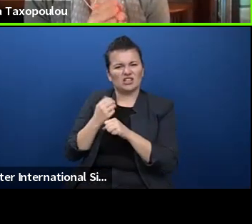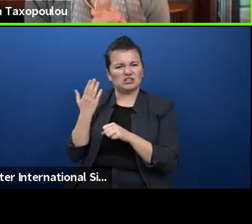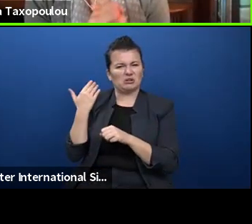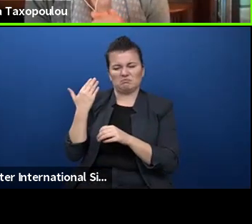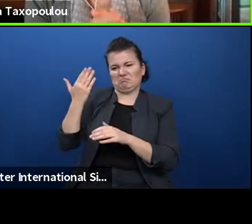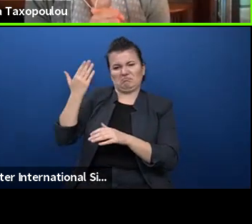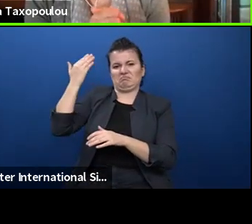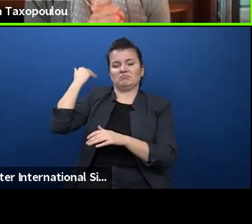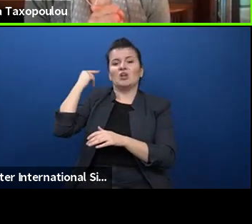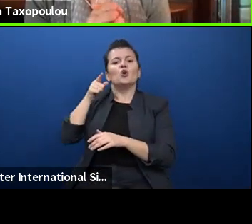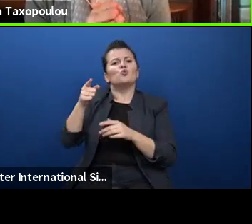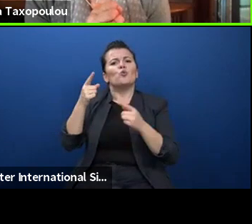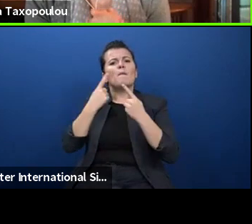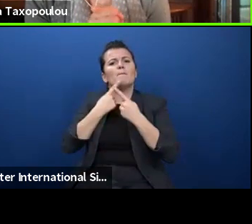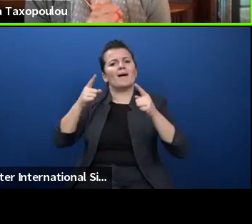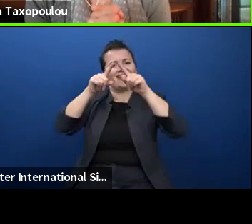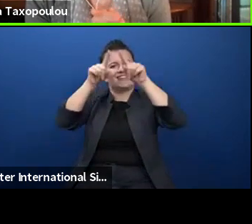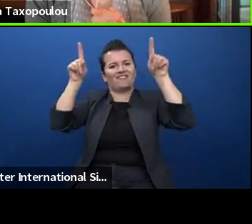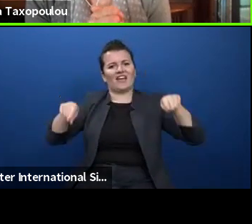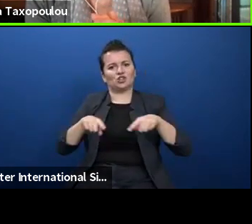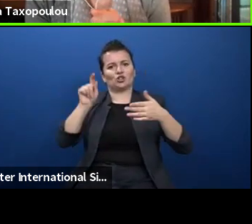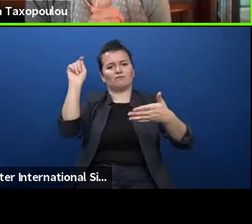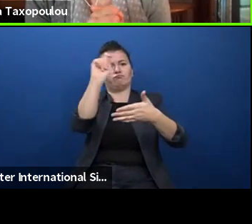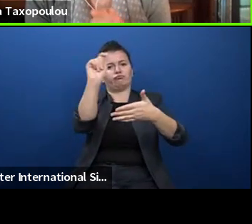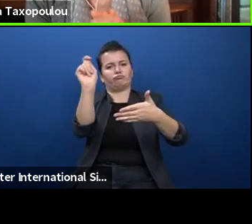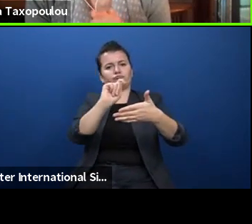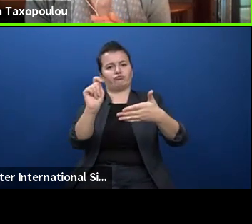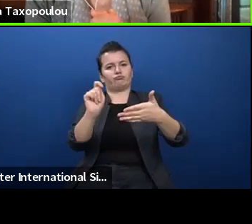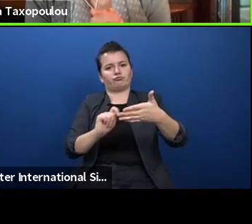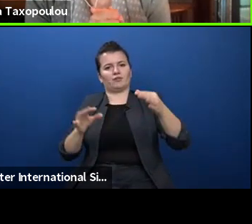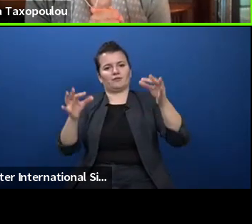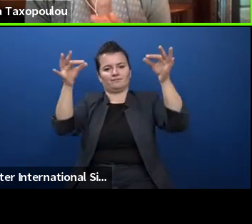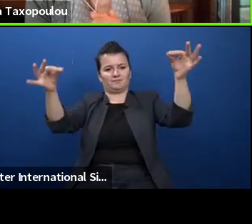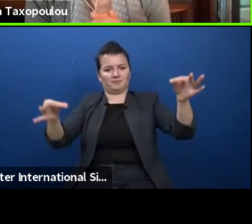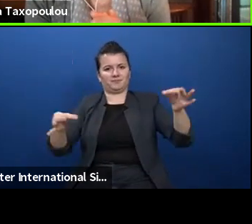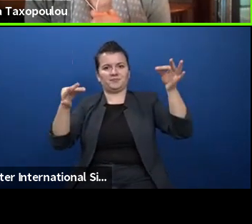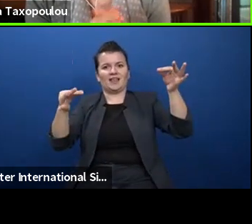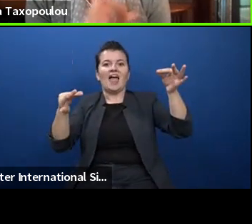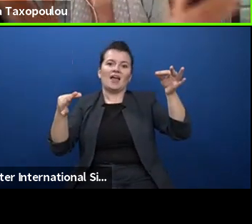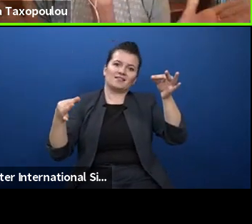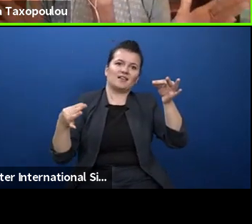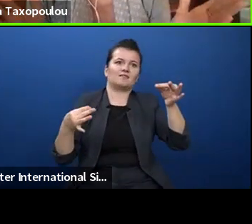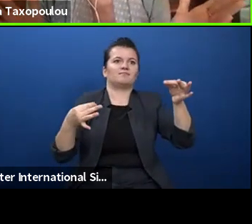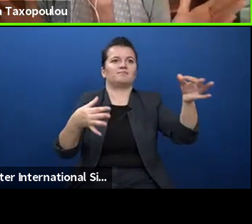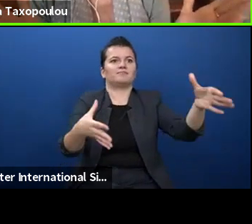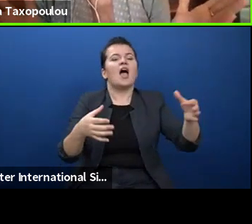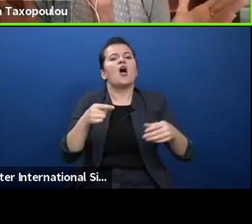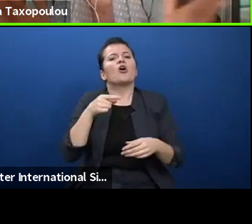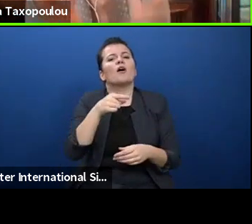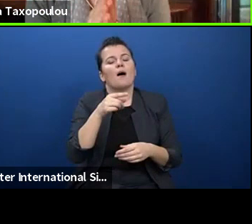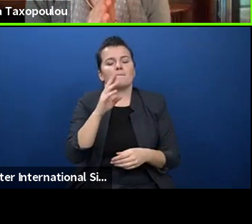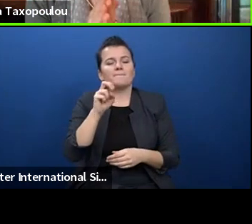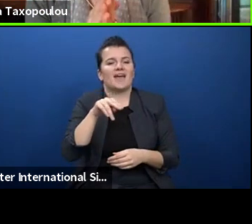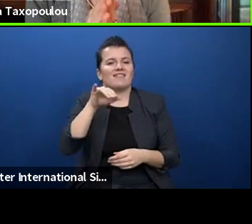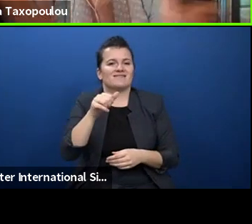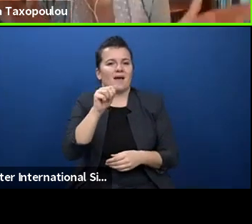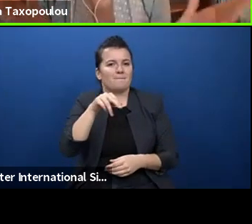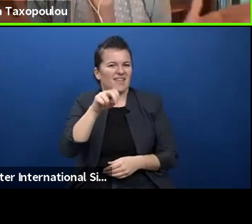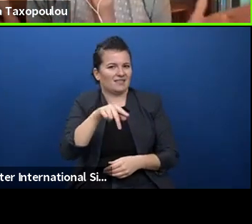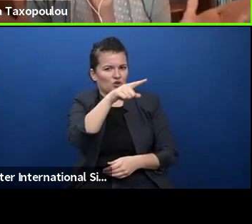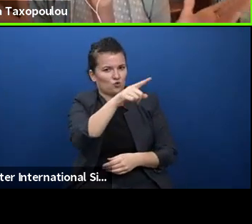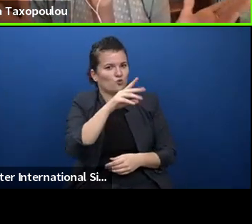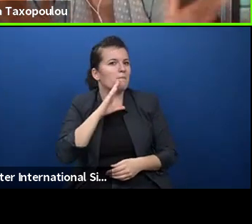wrote a manifesto which you addressed to your colleagues in the performing arts sector in Belgium, which basically was like